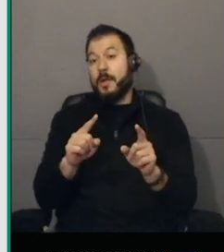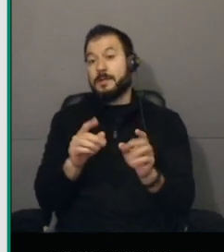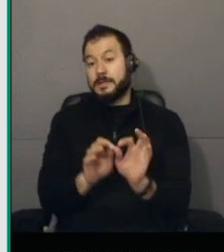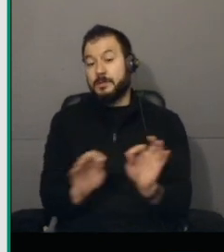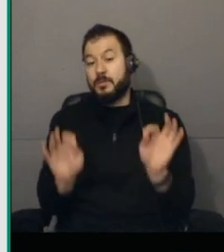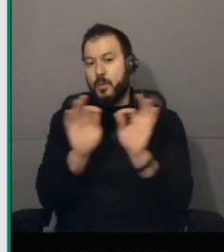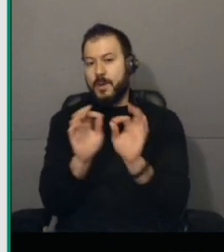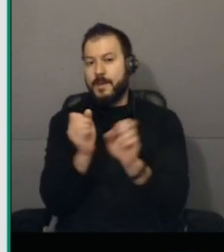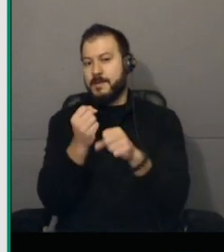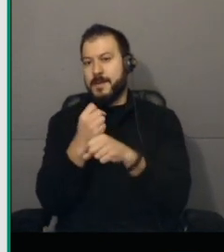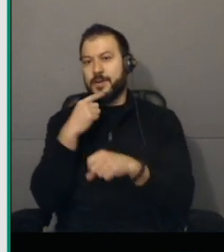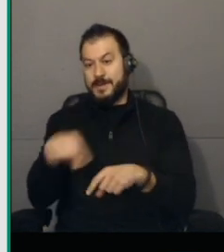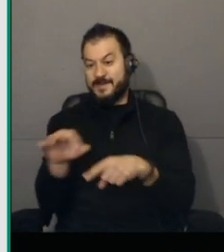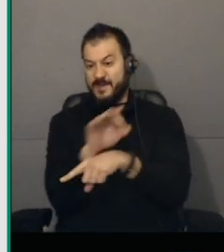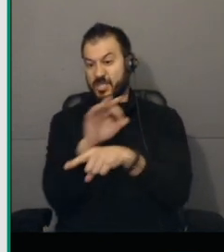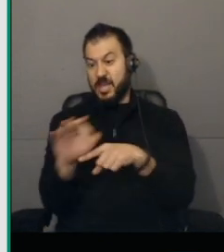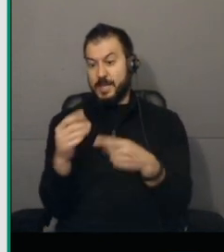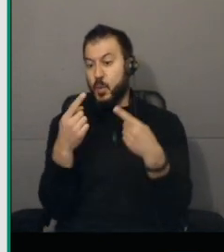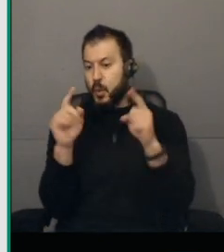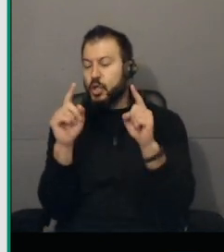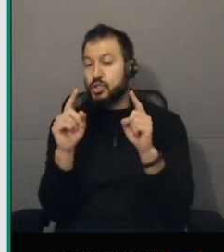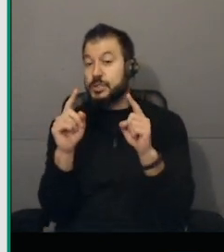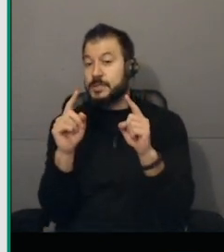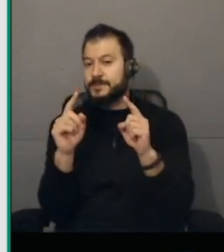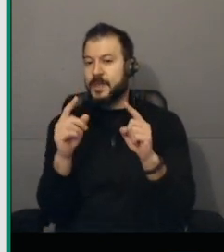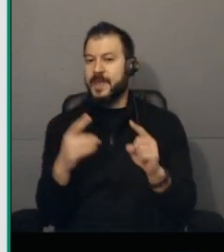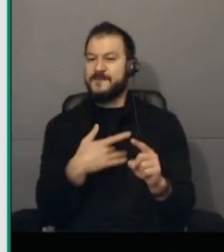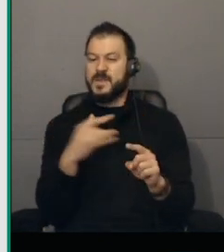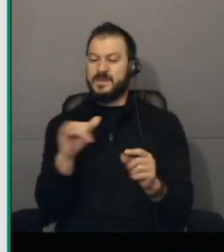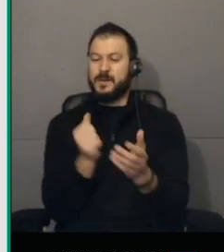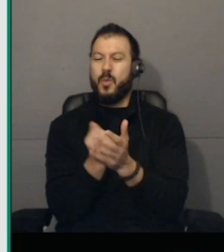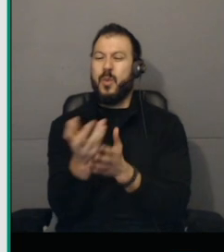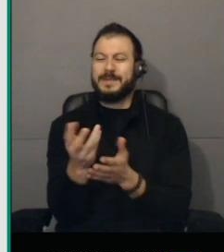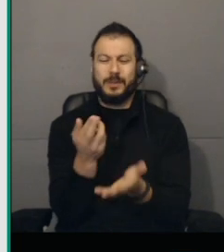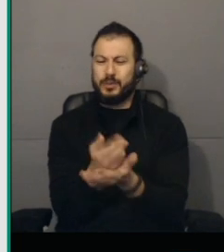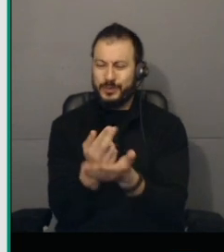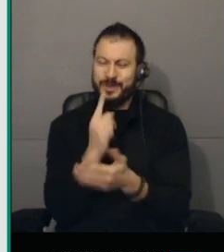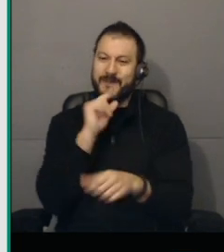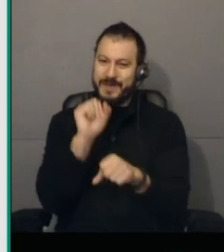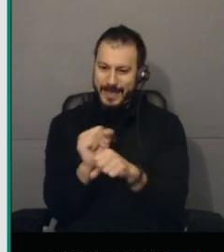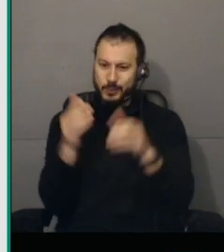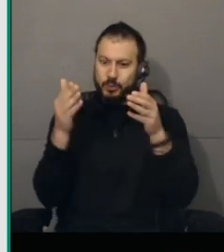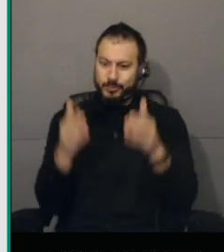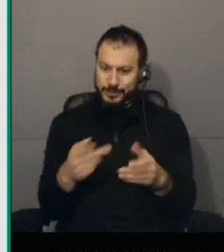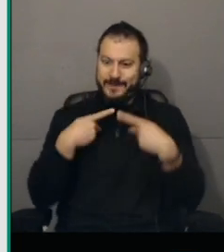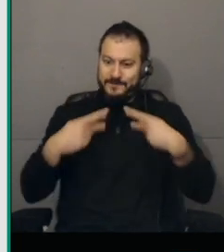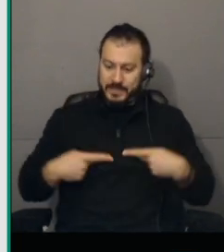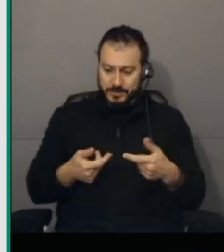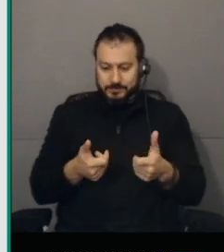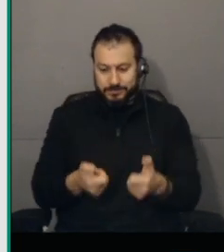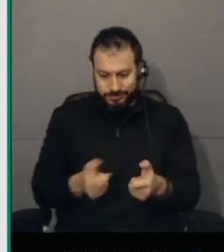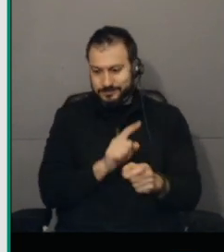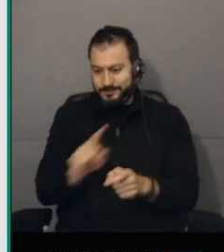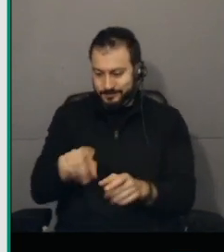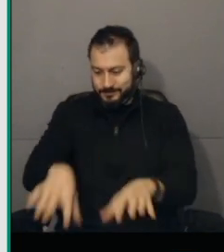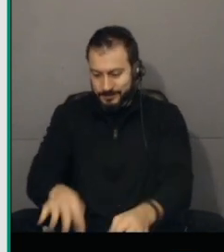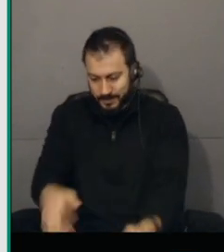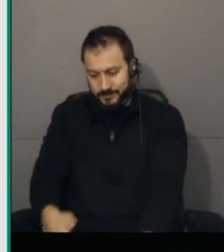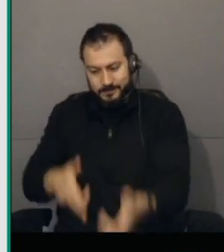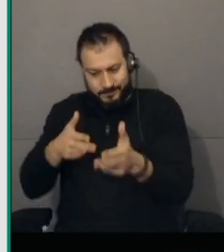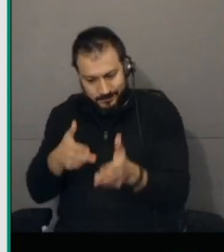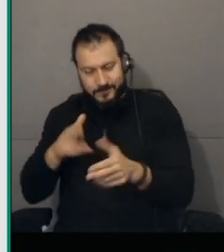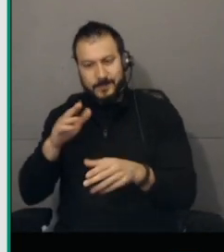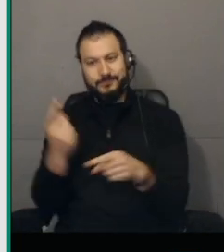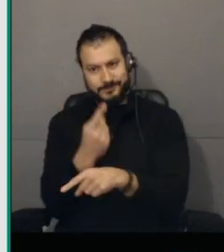to make sure this functionality works, it feels like a waste of resources to have an actual person physically complete this test case on a